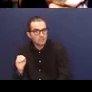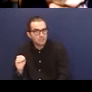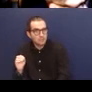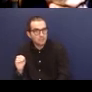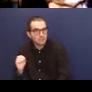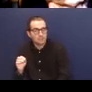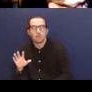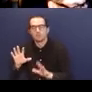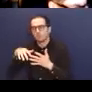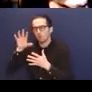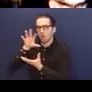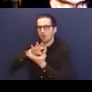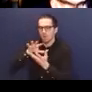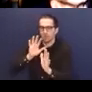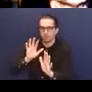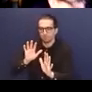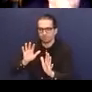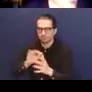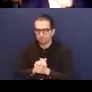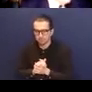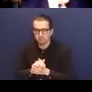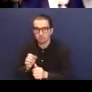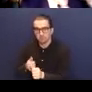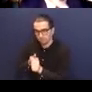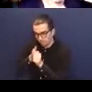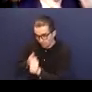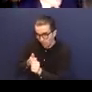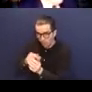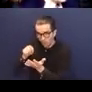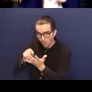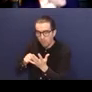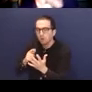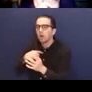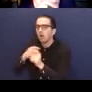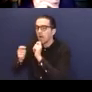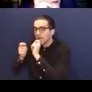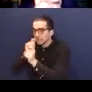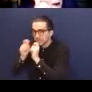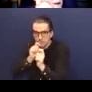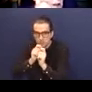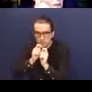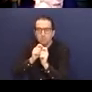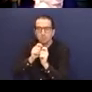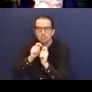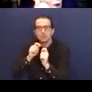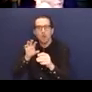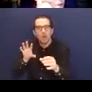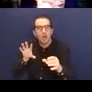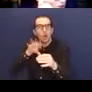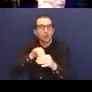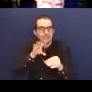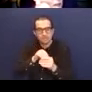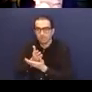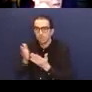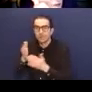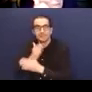prevalence is at least some difficulty. So some difficulty in carrying out at least one of the